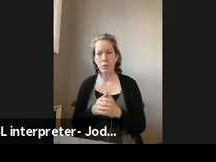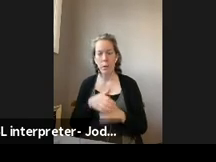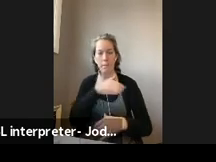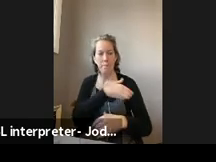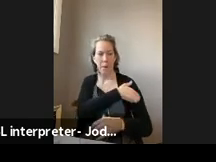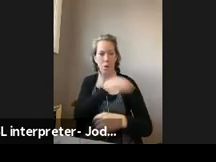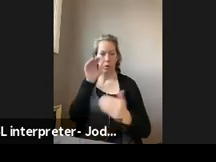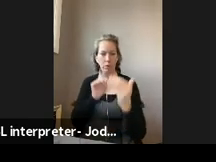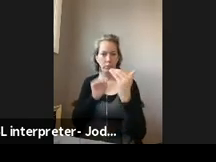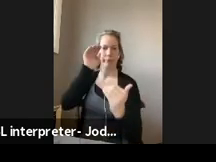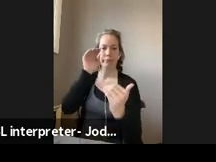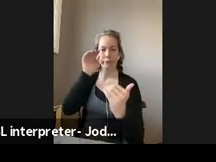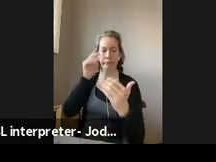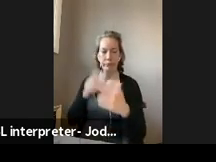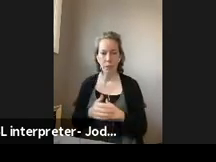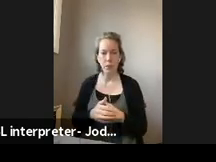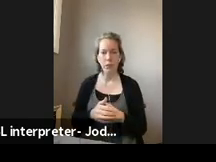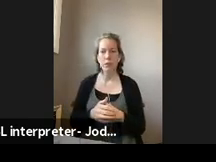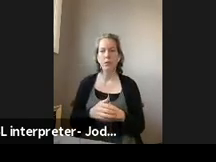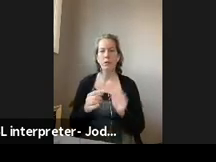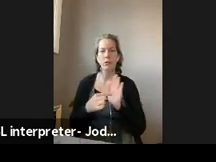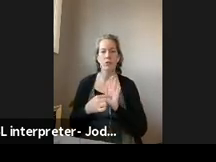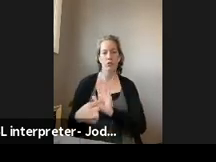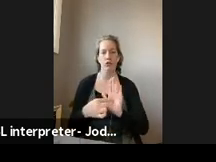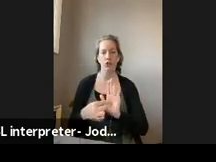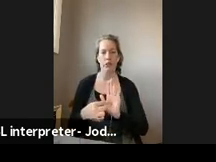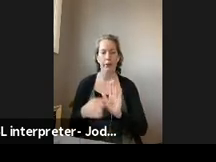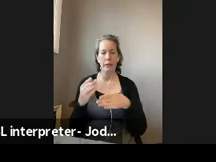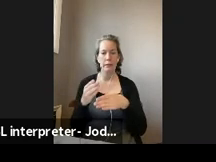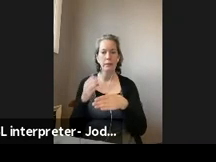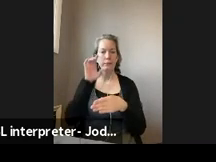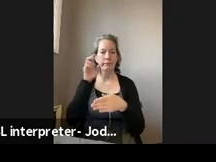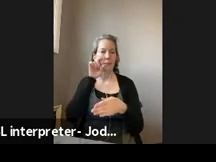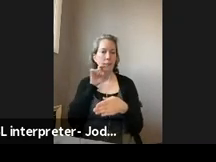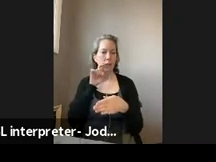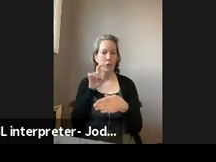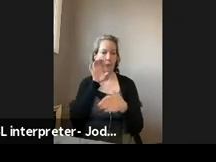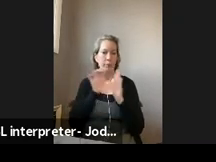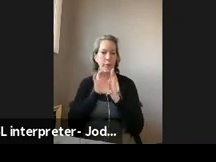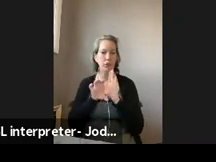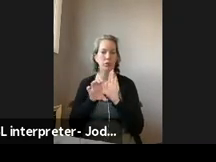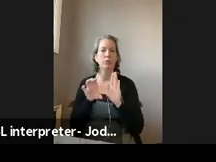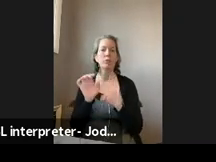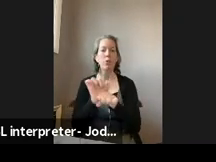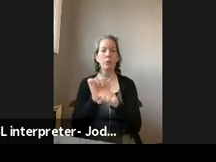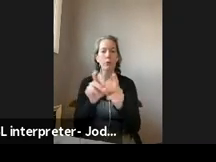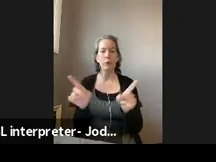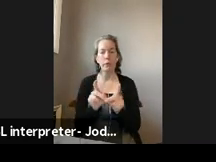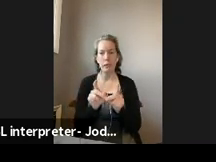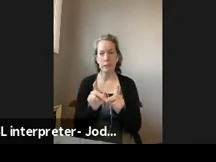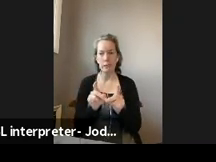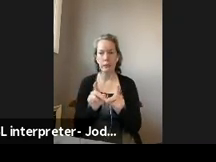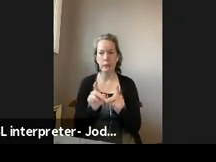sharing of sexual images in the workplace, as well as the non-consensual distribution of intimate images